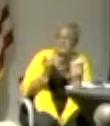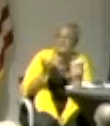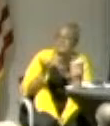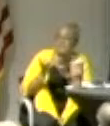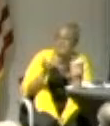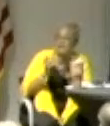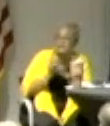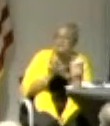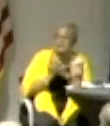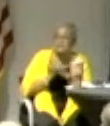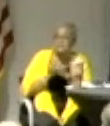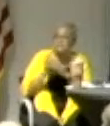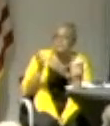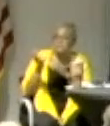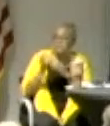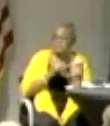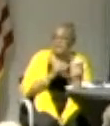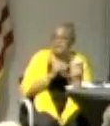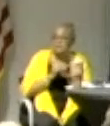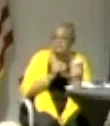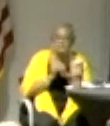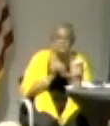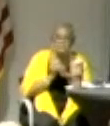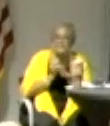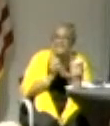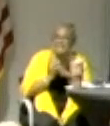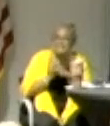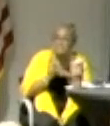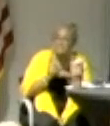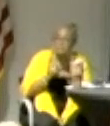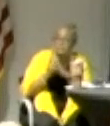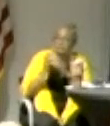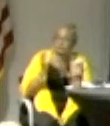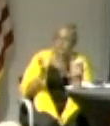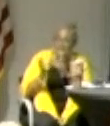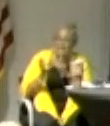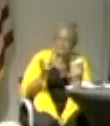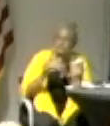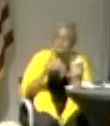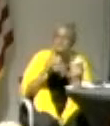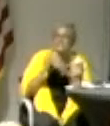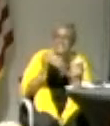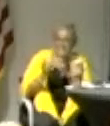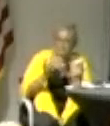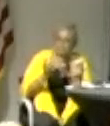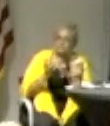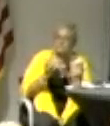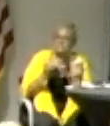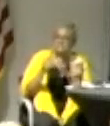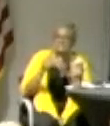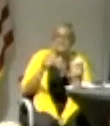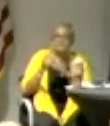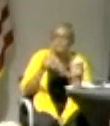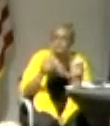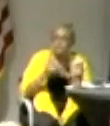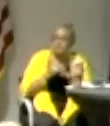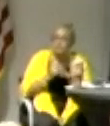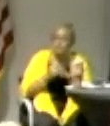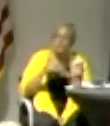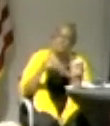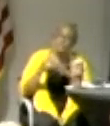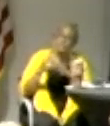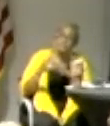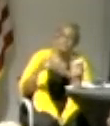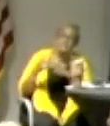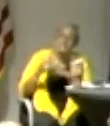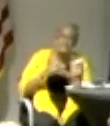also codifying. Some of you have been a part of my conversations about an academic institutional calendar that captures these things, that we start to